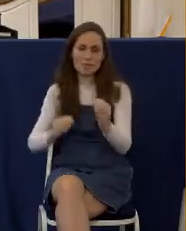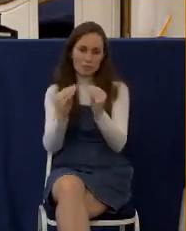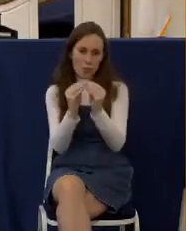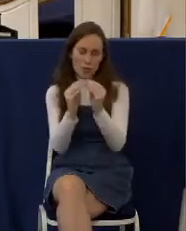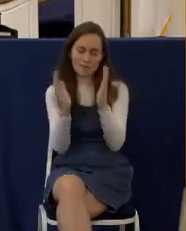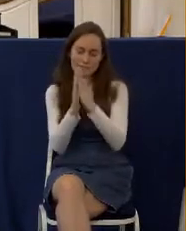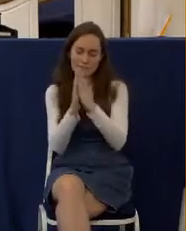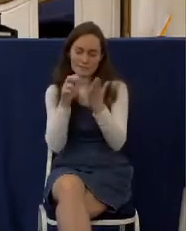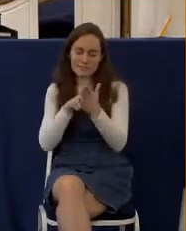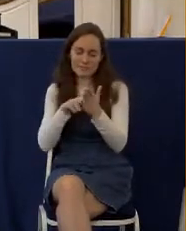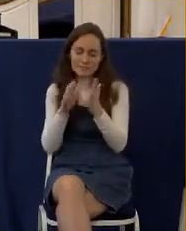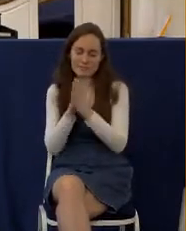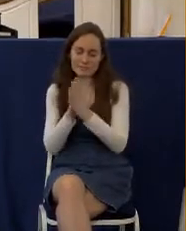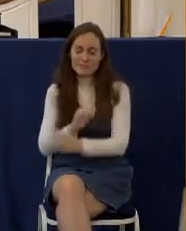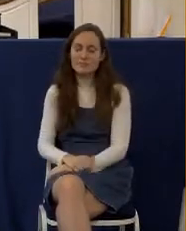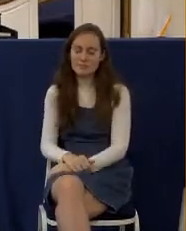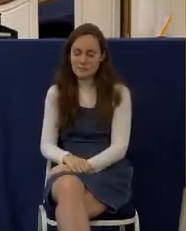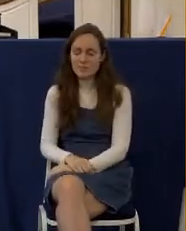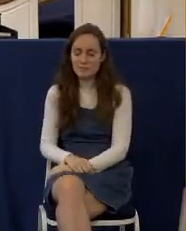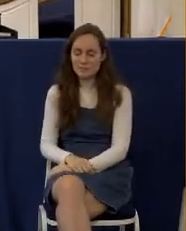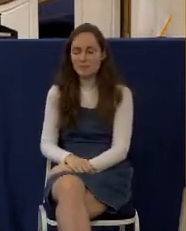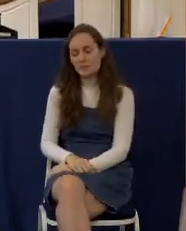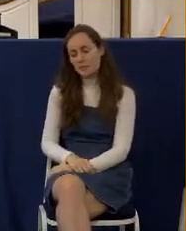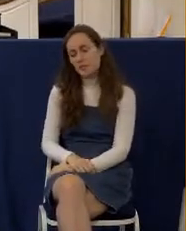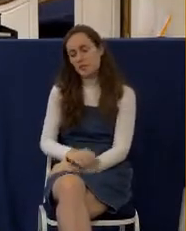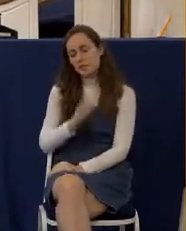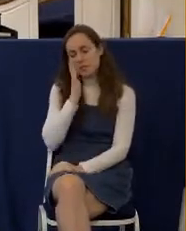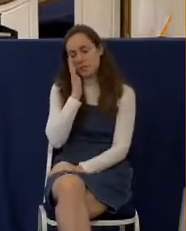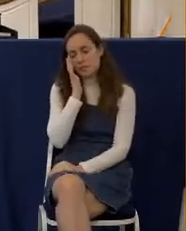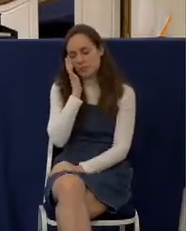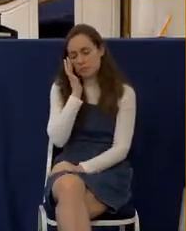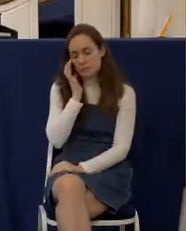Let's bow for prayer together, friend, if we're out of time today.